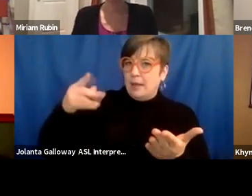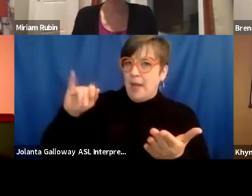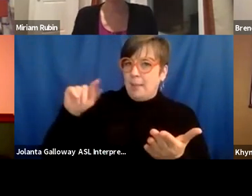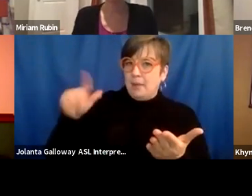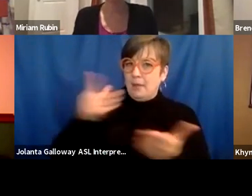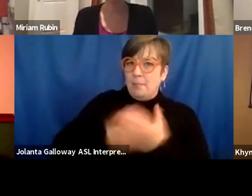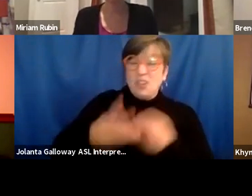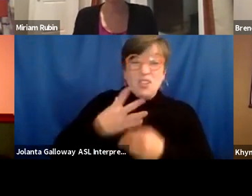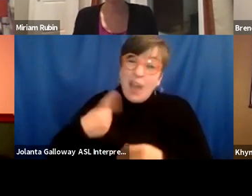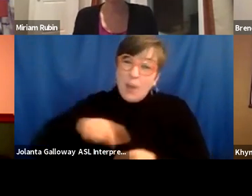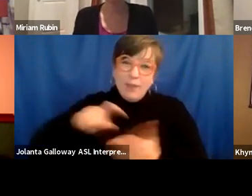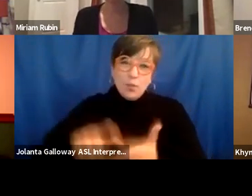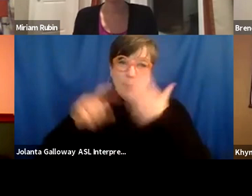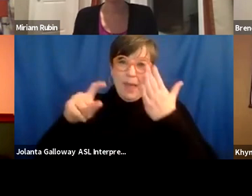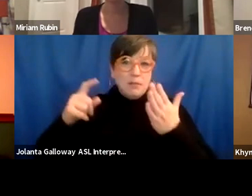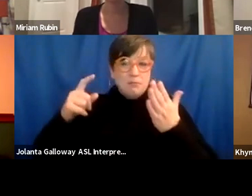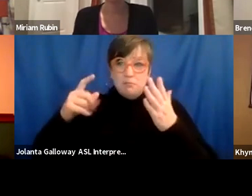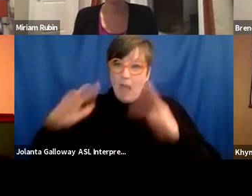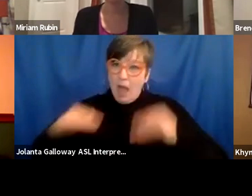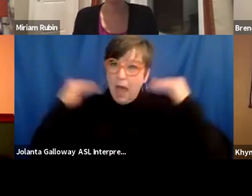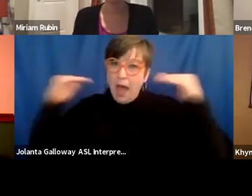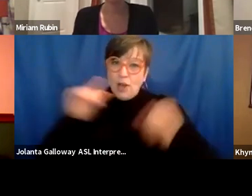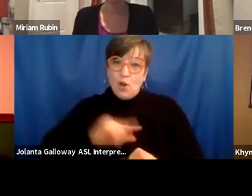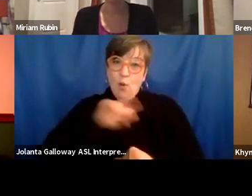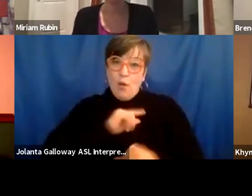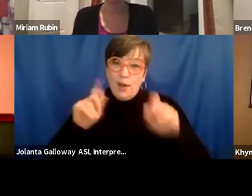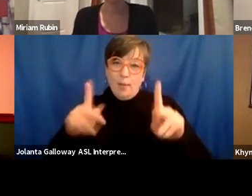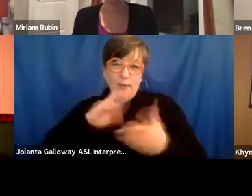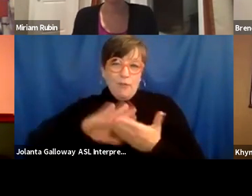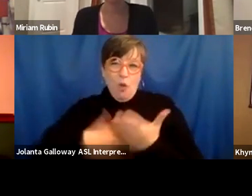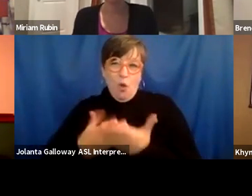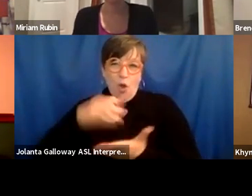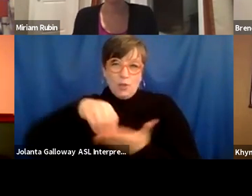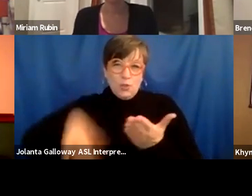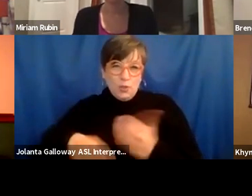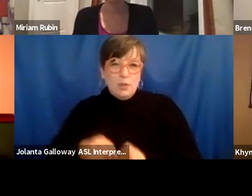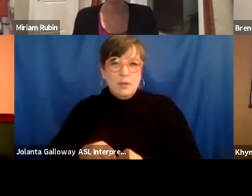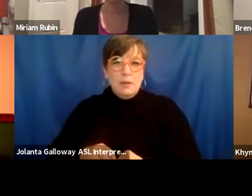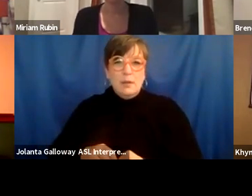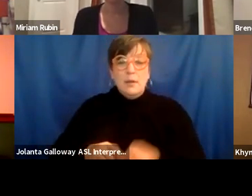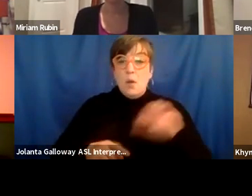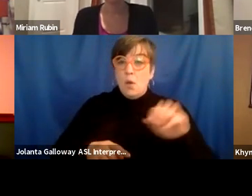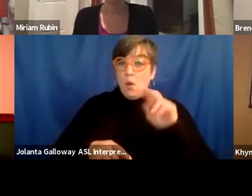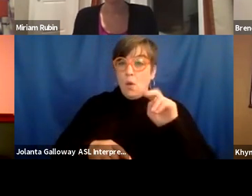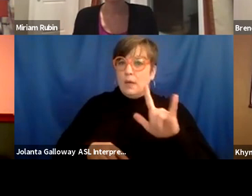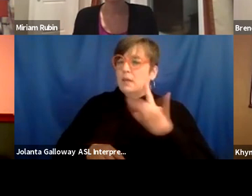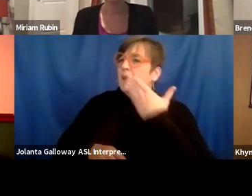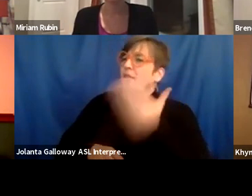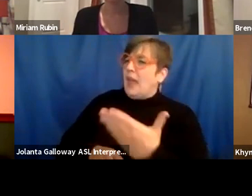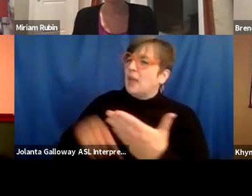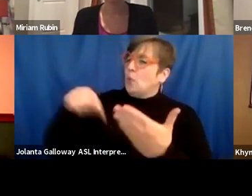higher quality opportunities for all our students. Thank you, Mr. Kuder. And as I said, this is the start of a 2-month conversation. So I'll reserve